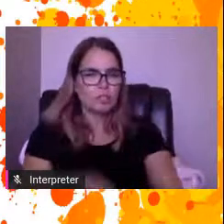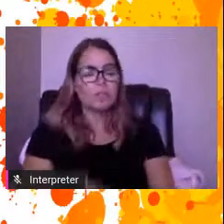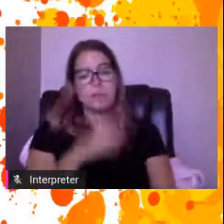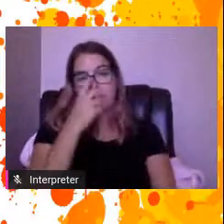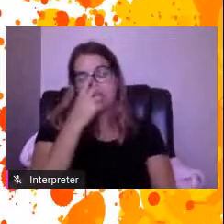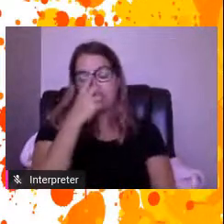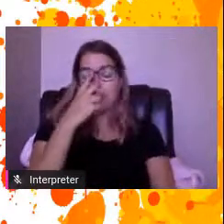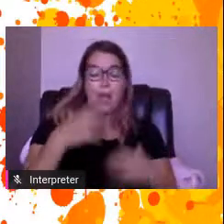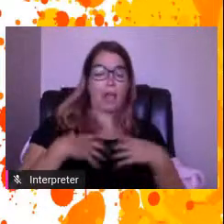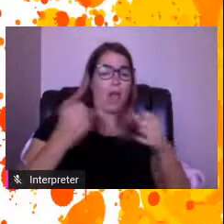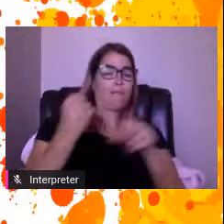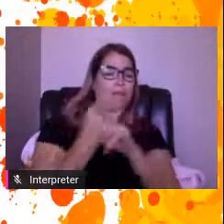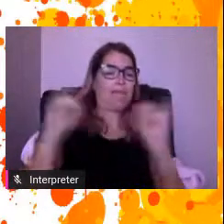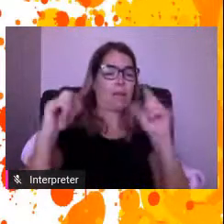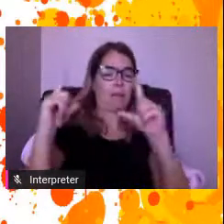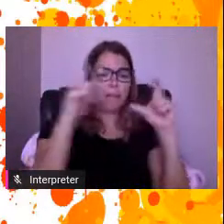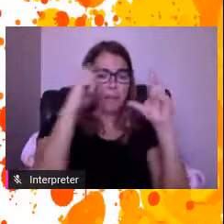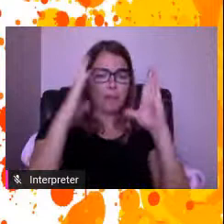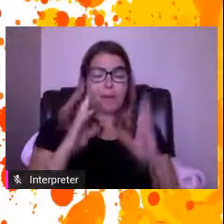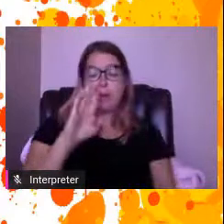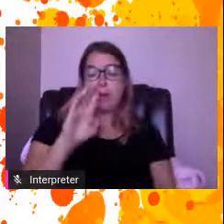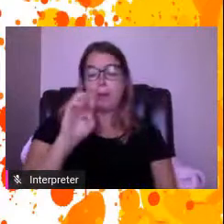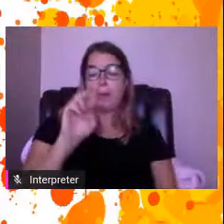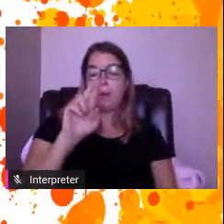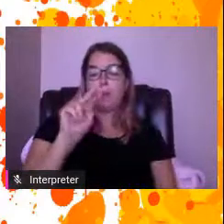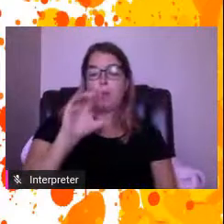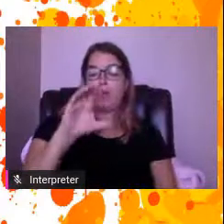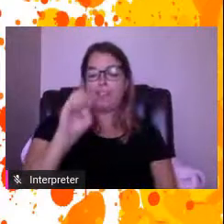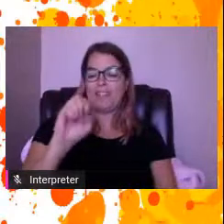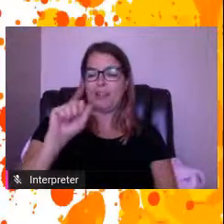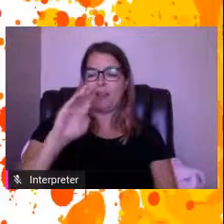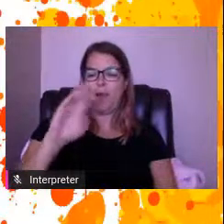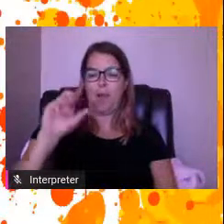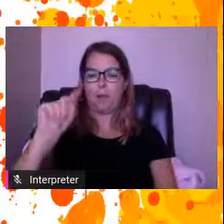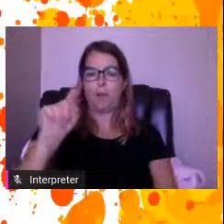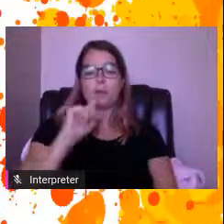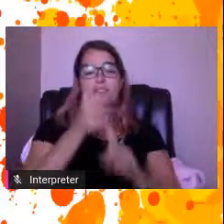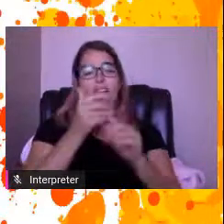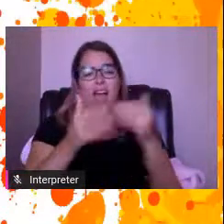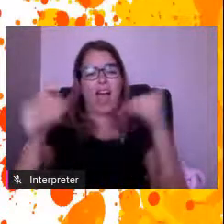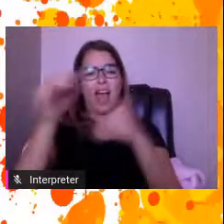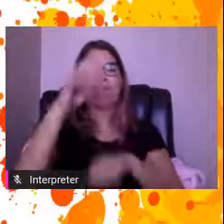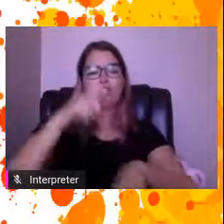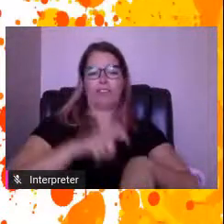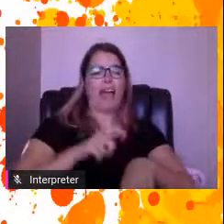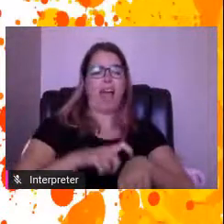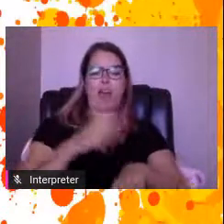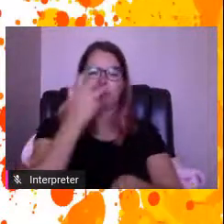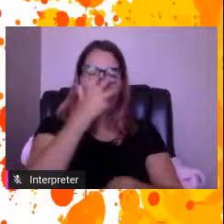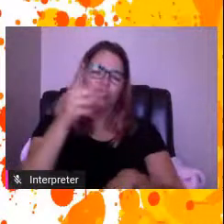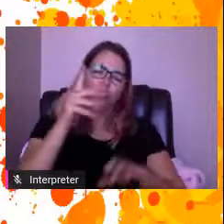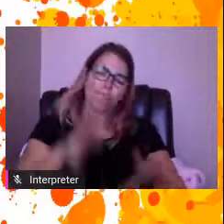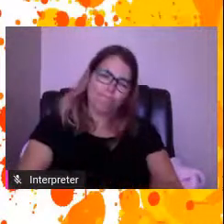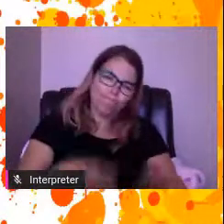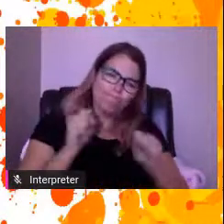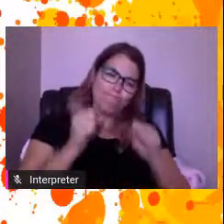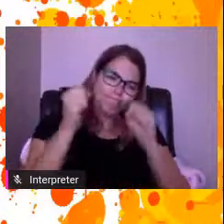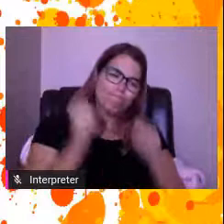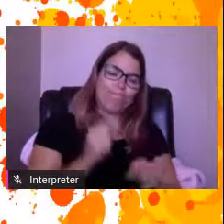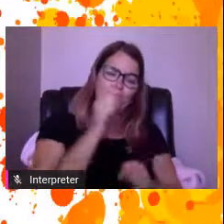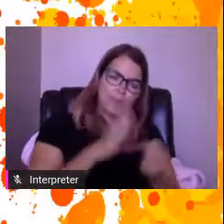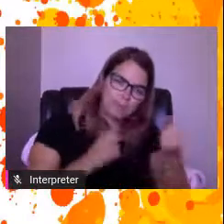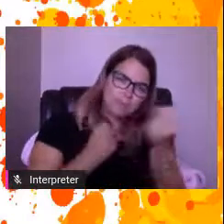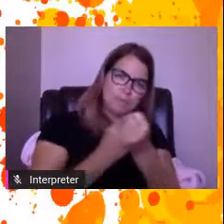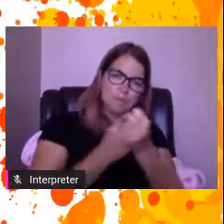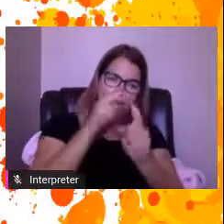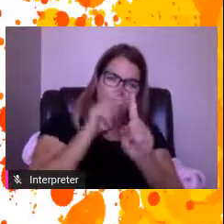confidently independent photographer Bernice Abbott was perhaps ahead of her time in her adoption of feminist views. She publicly identified as a